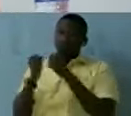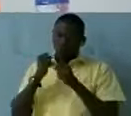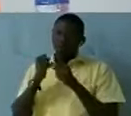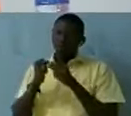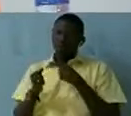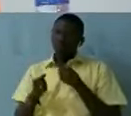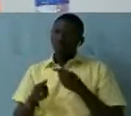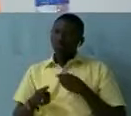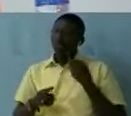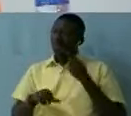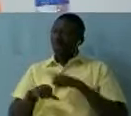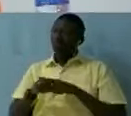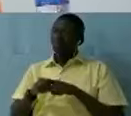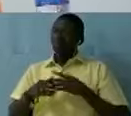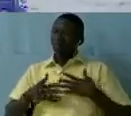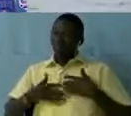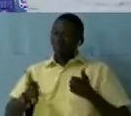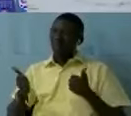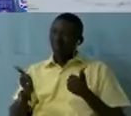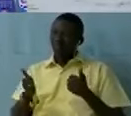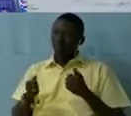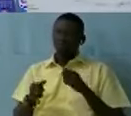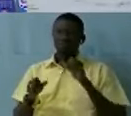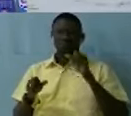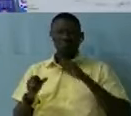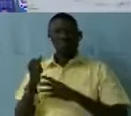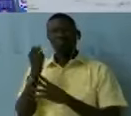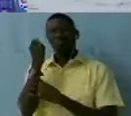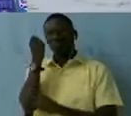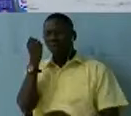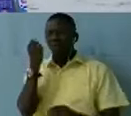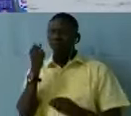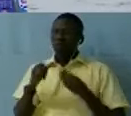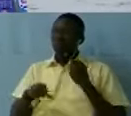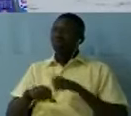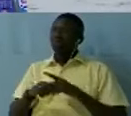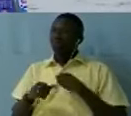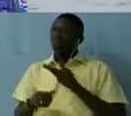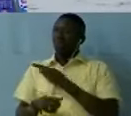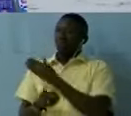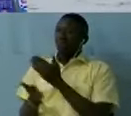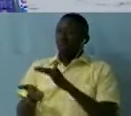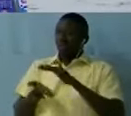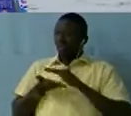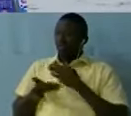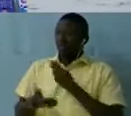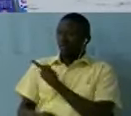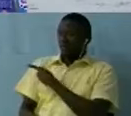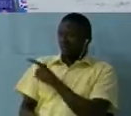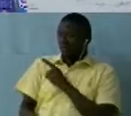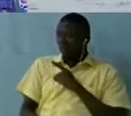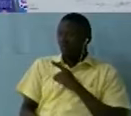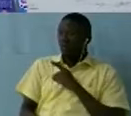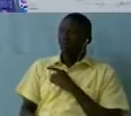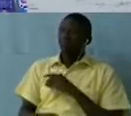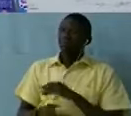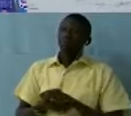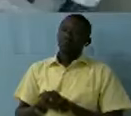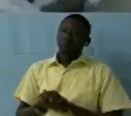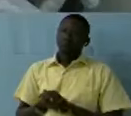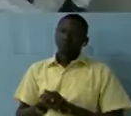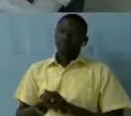ni e ila jata kende an nasitan nyamin wato men ibeo jaral program ñun ko. You have also